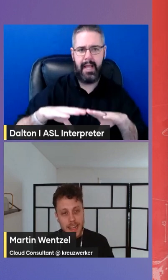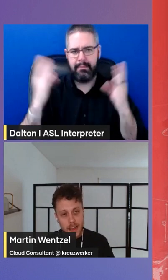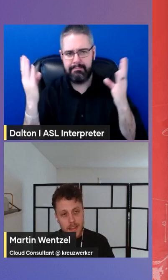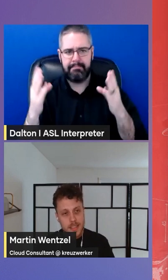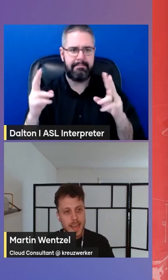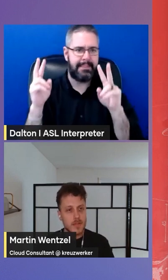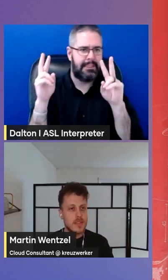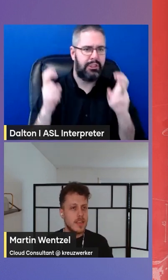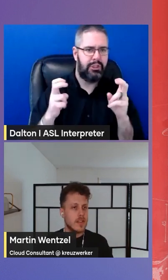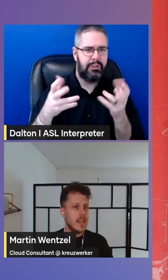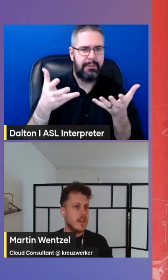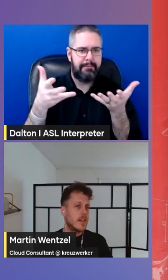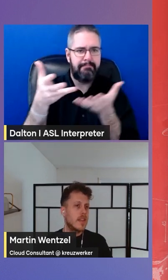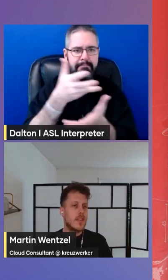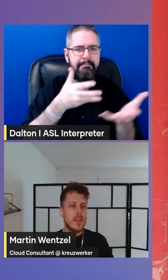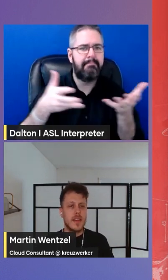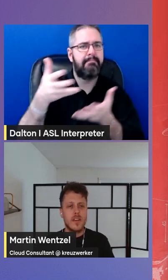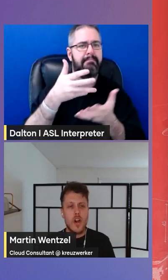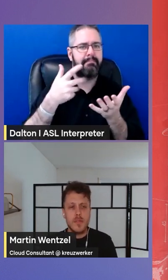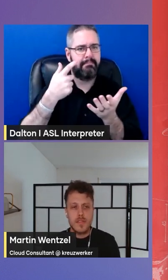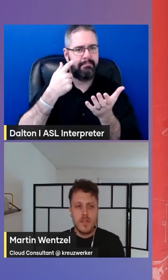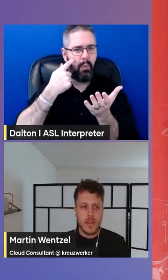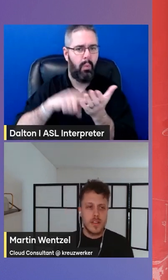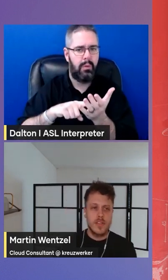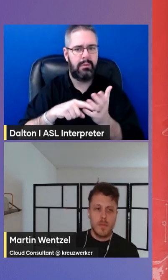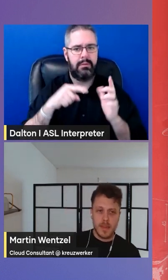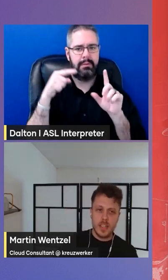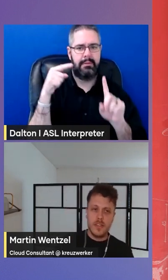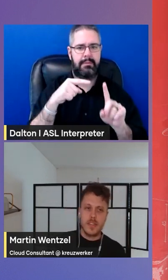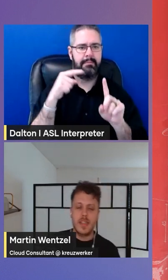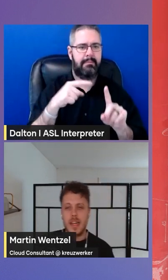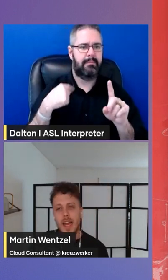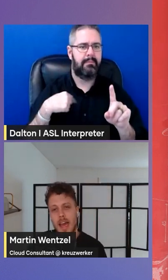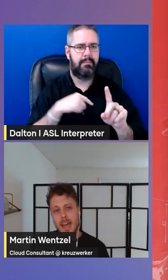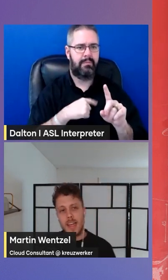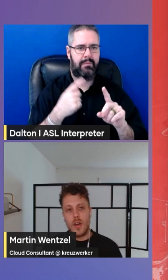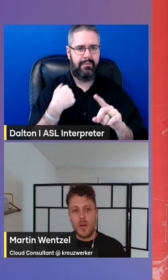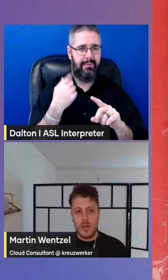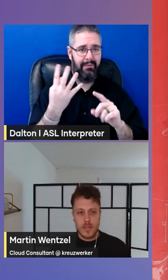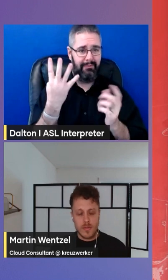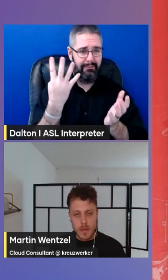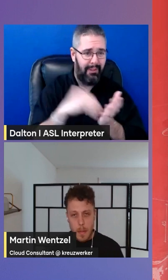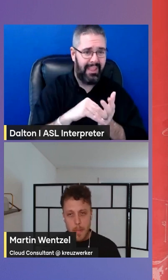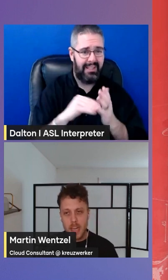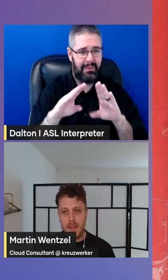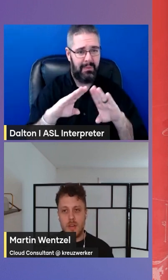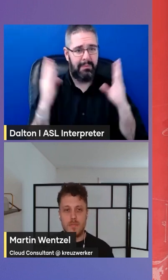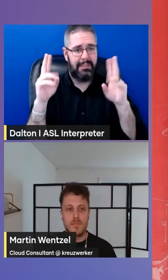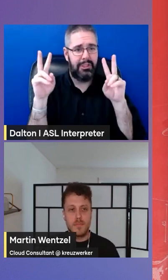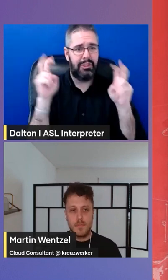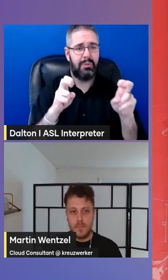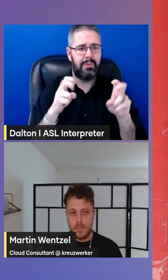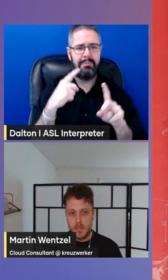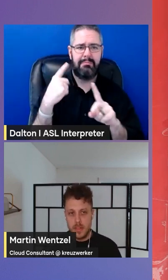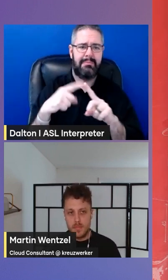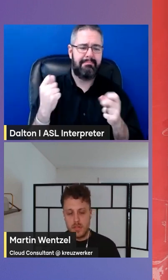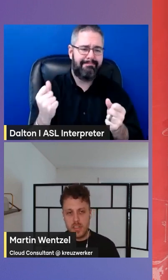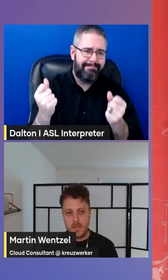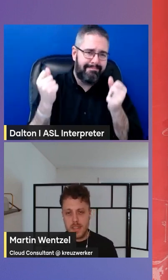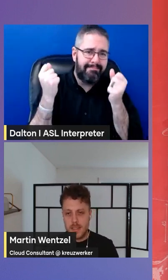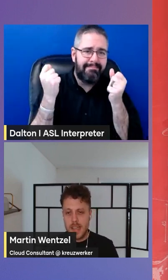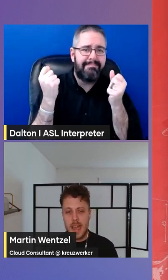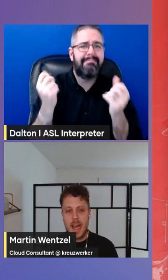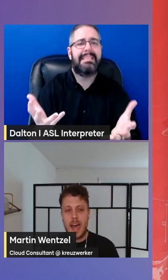But in this case, we see, okay, there are almost 4,000 open issues, and also many open